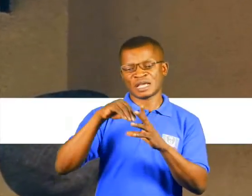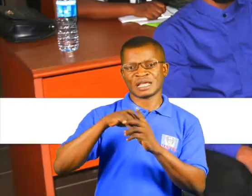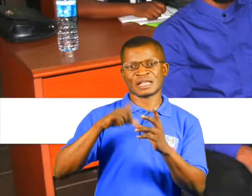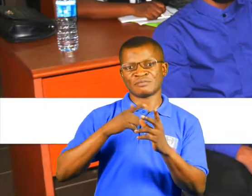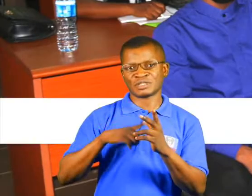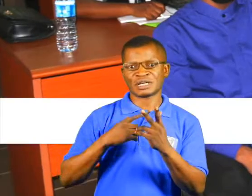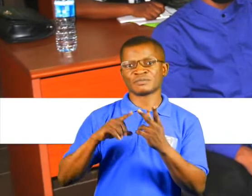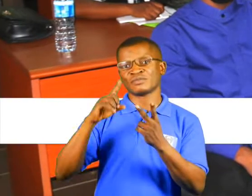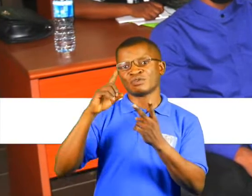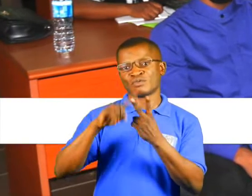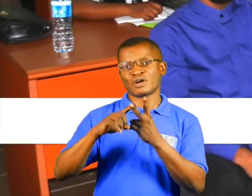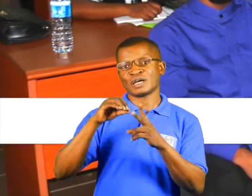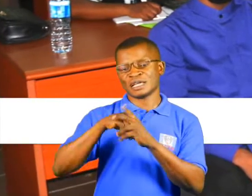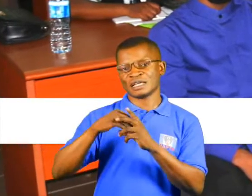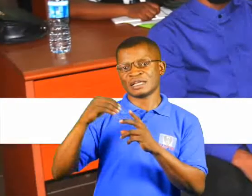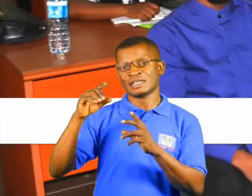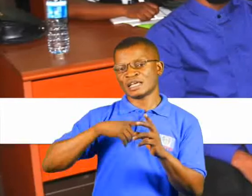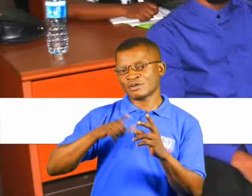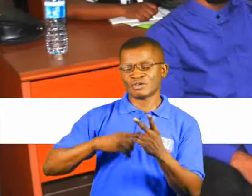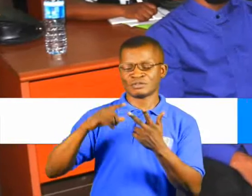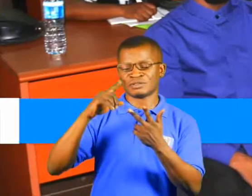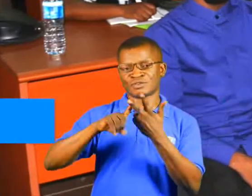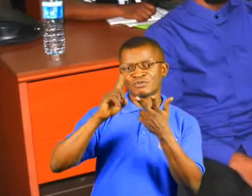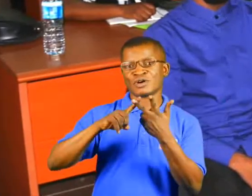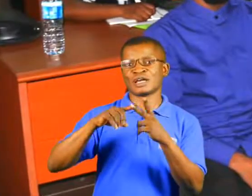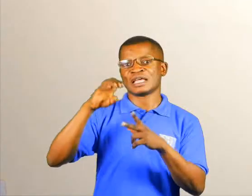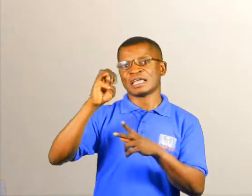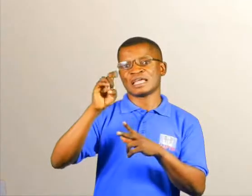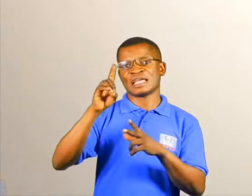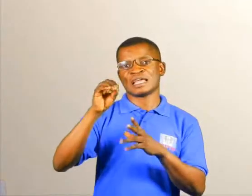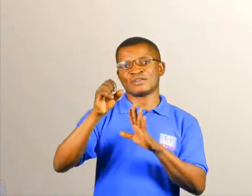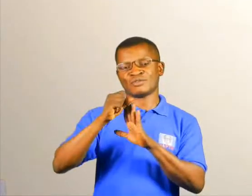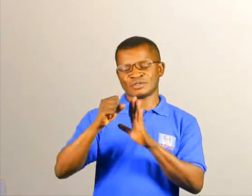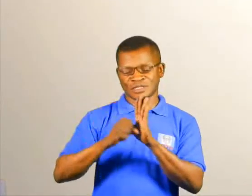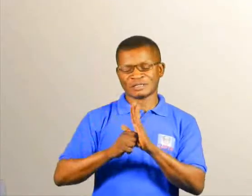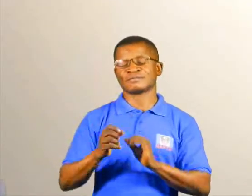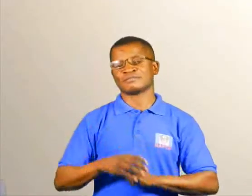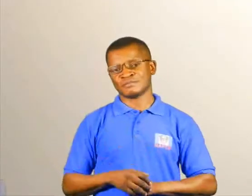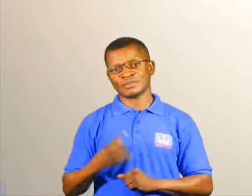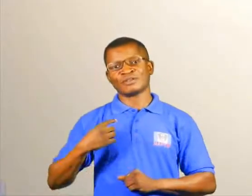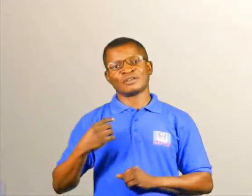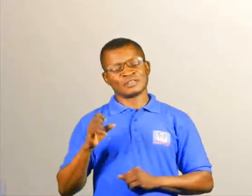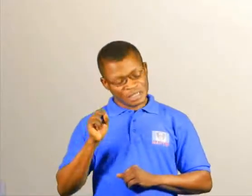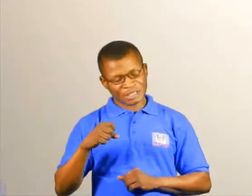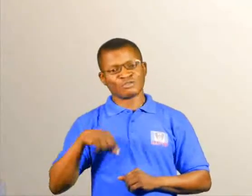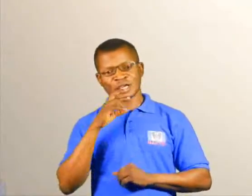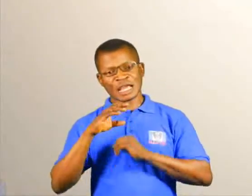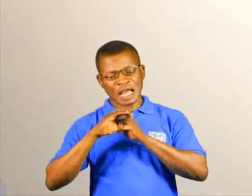in Abuja, one in Lagos, and one in Edo State. And of course, we are advocating for